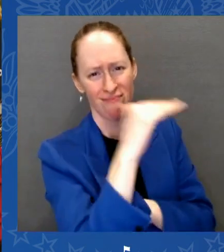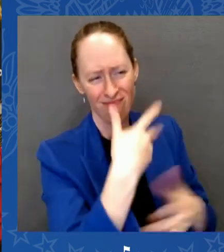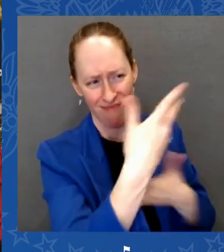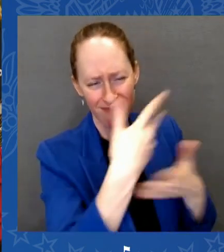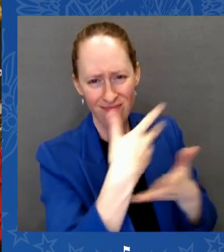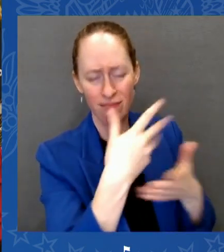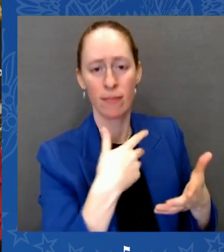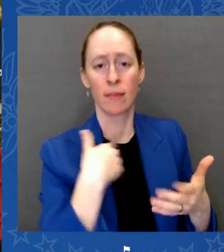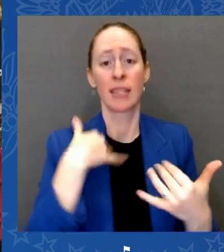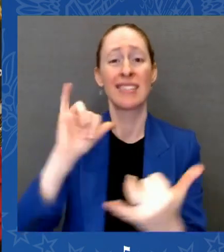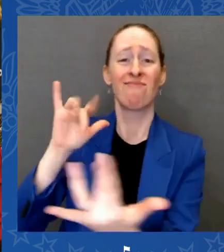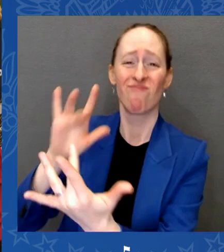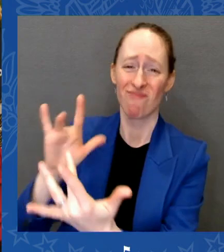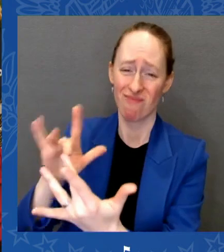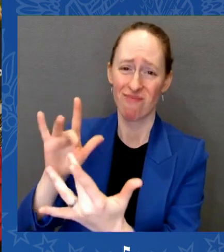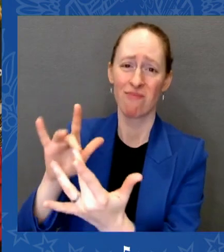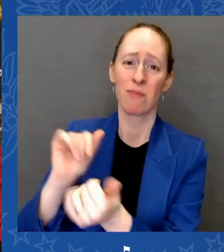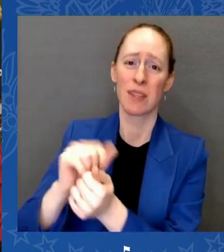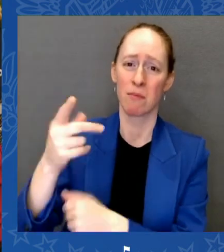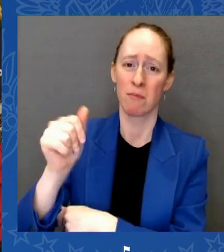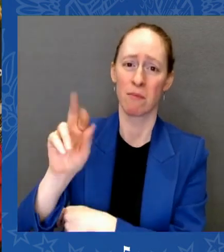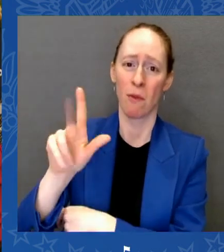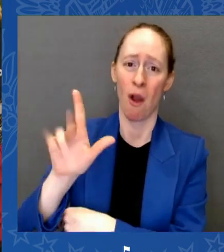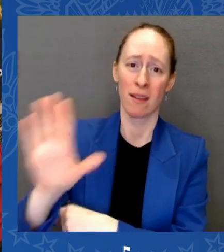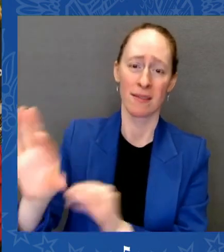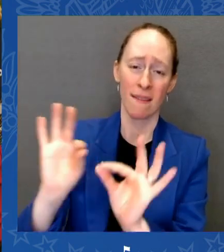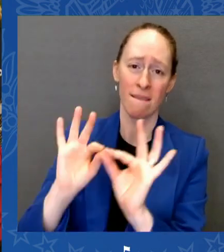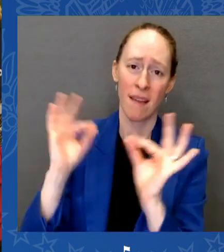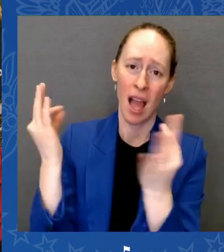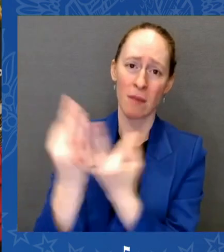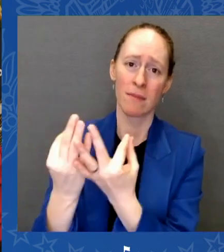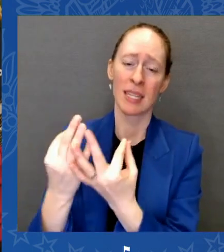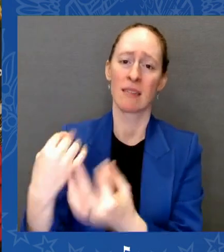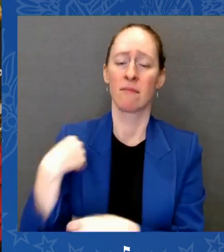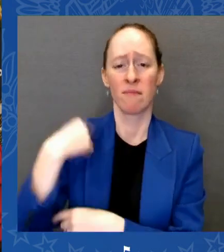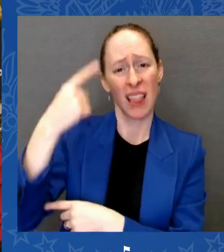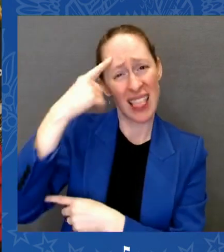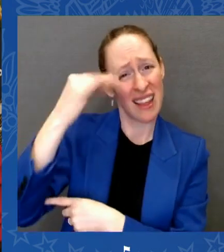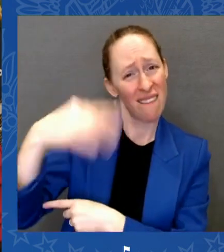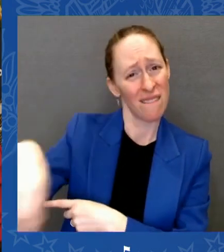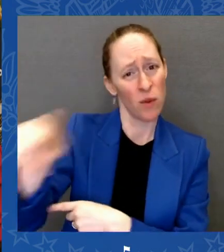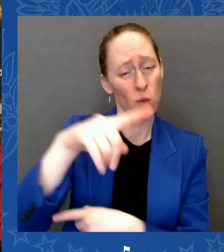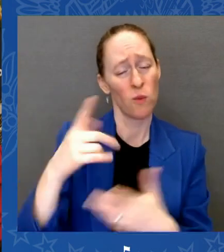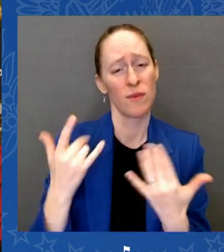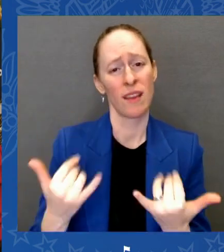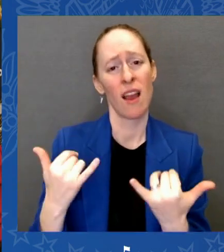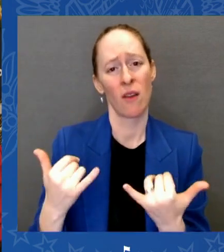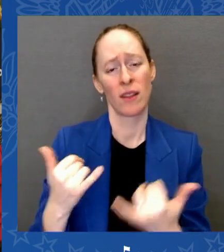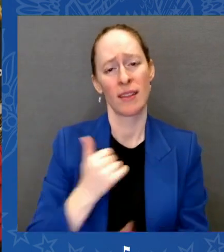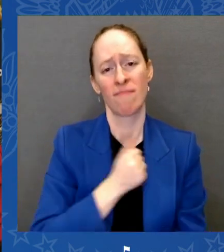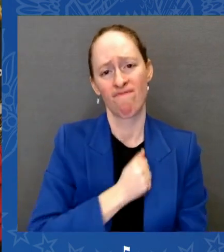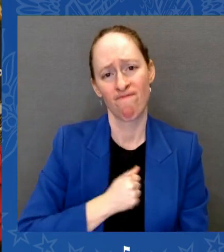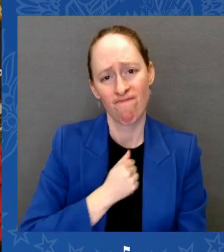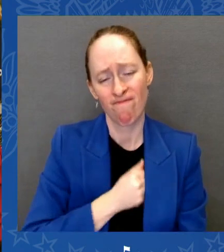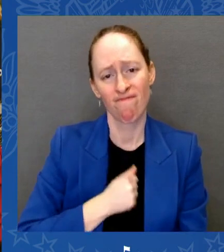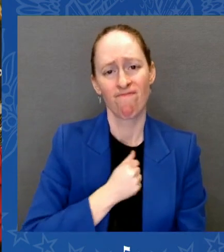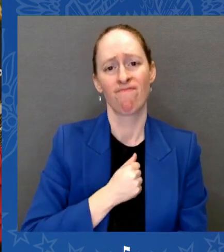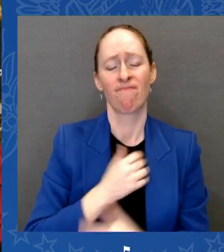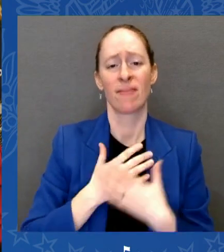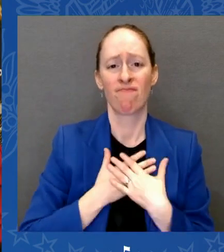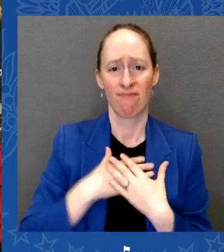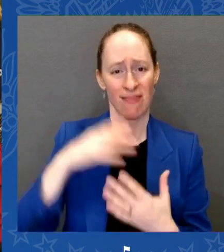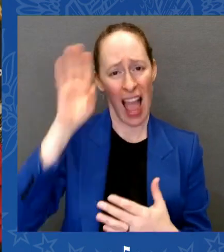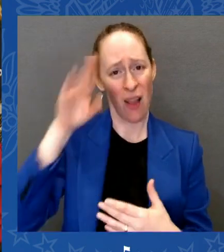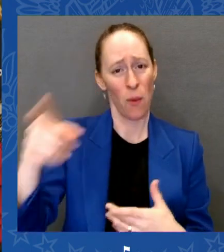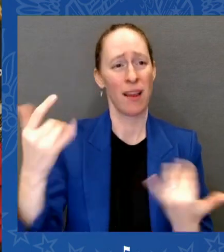to have such mixed emotions today. And we'll keep negotiating in good faith for Paul's release. I guarantee that. I say that to the family.